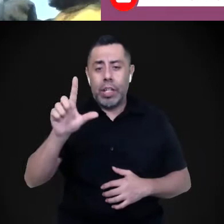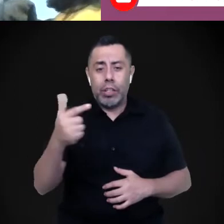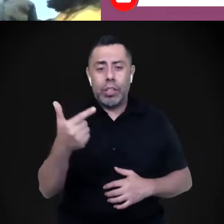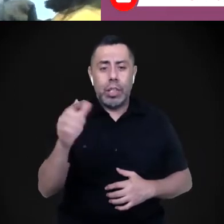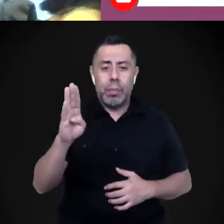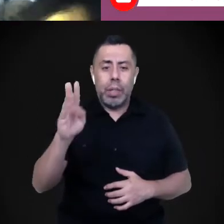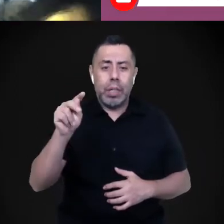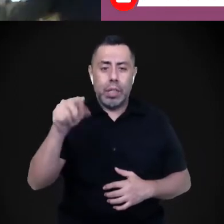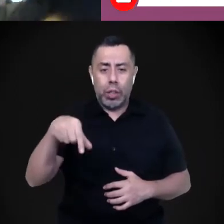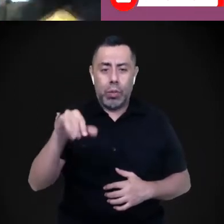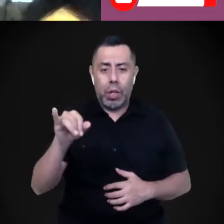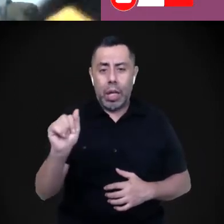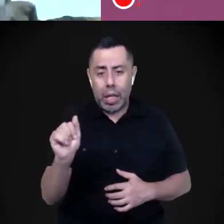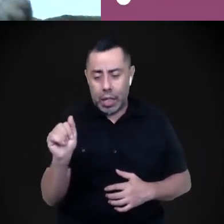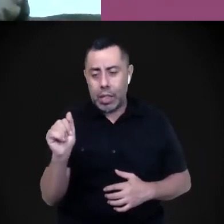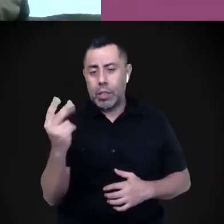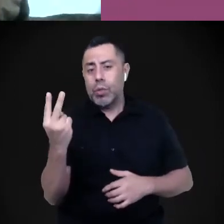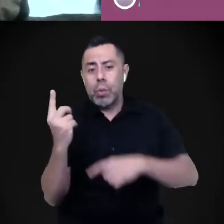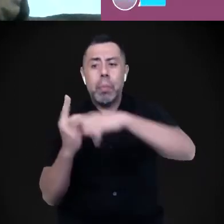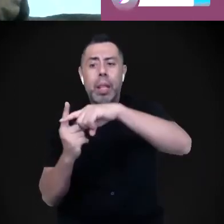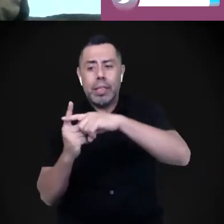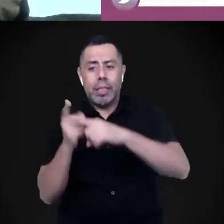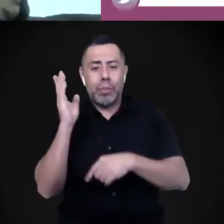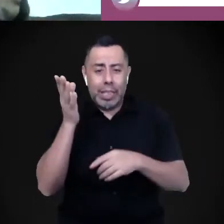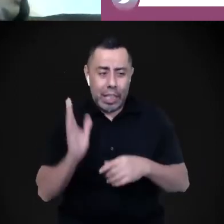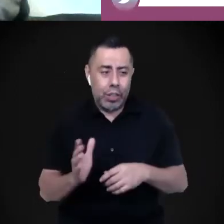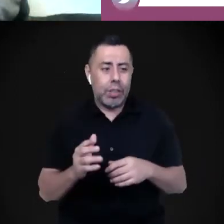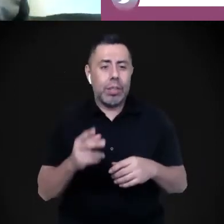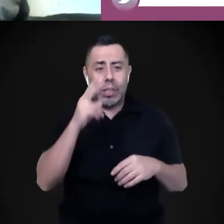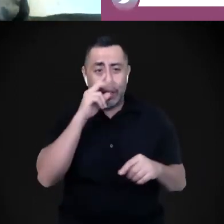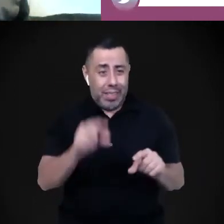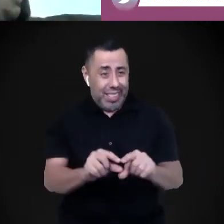LGBTQIA2+ presenters. Below us is all our